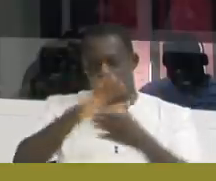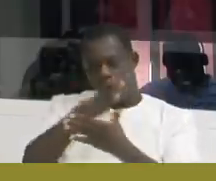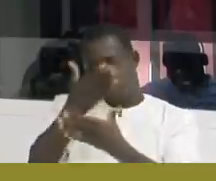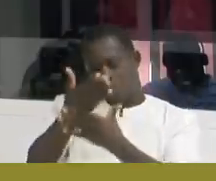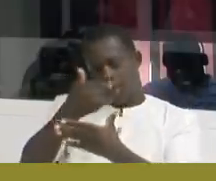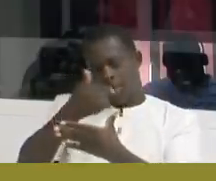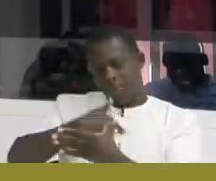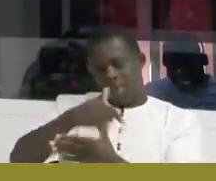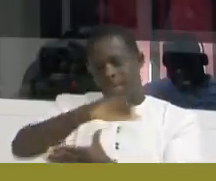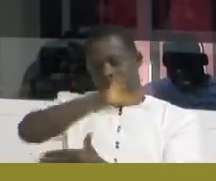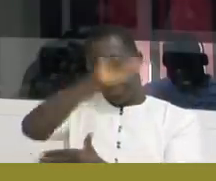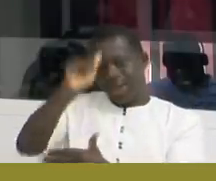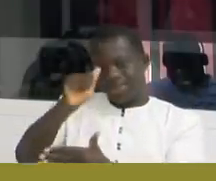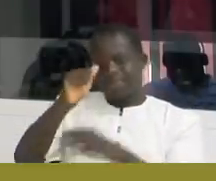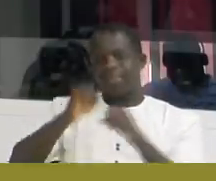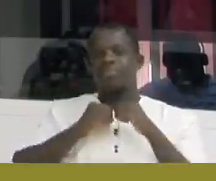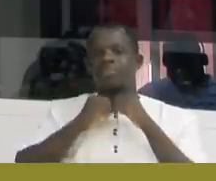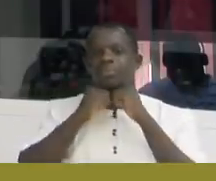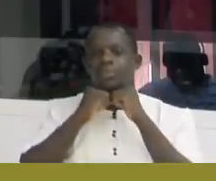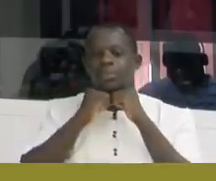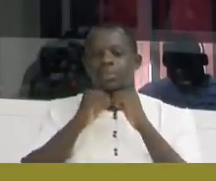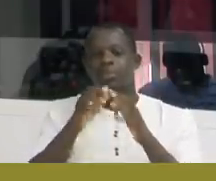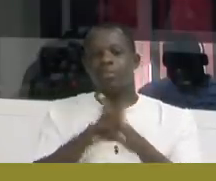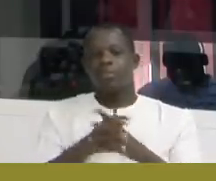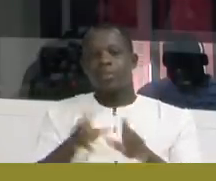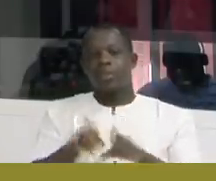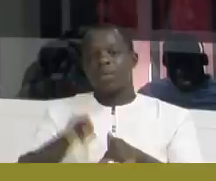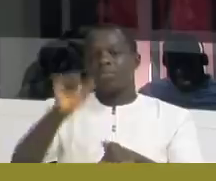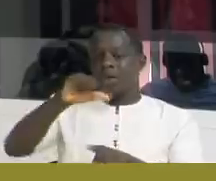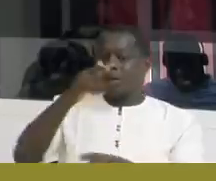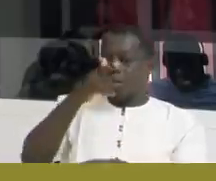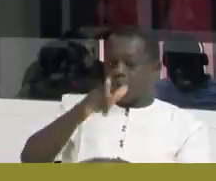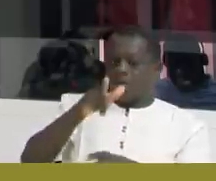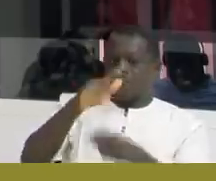Sana. Bad blood between the two of you? A rift,